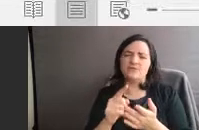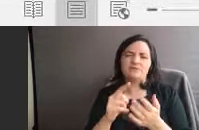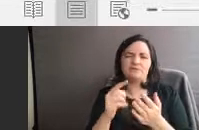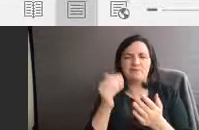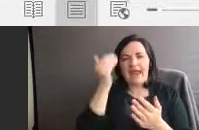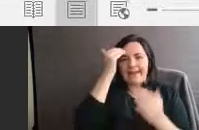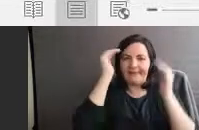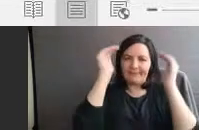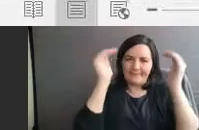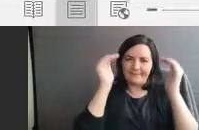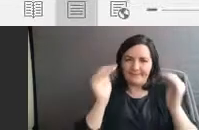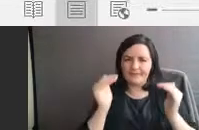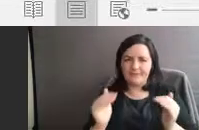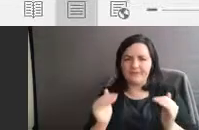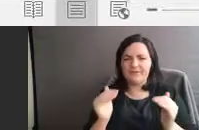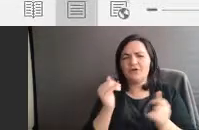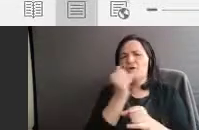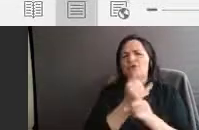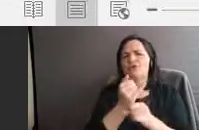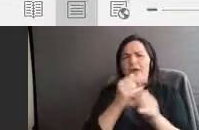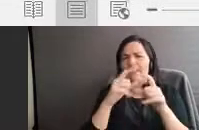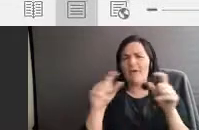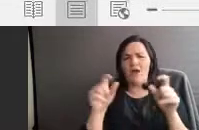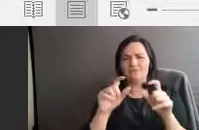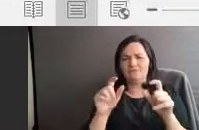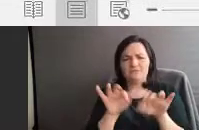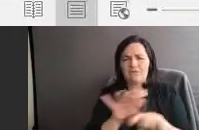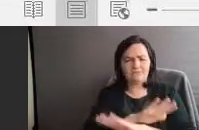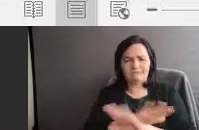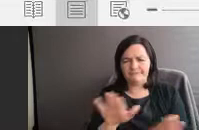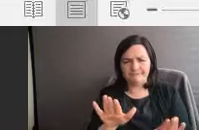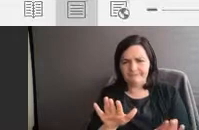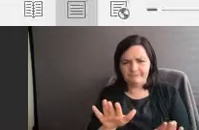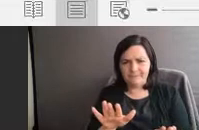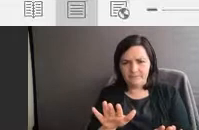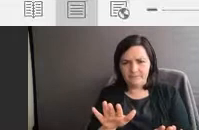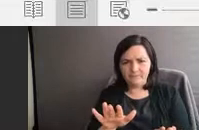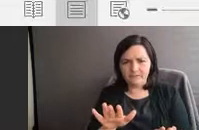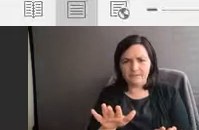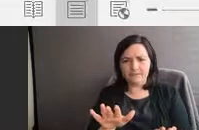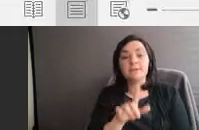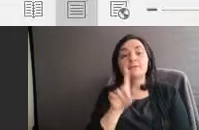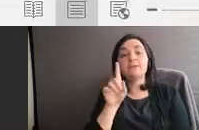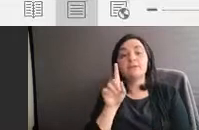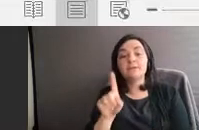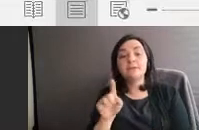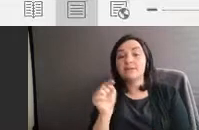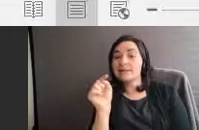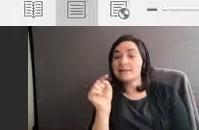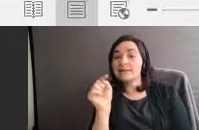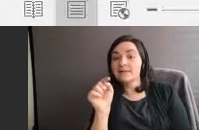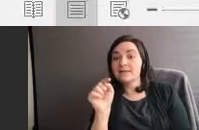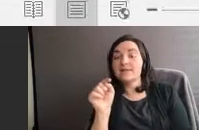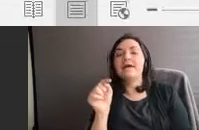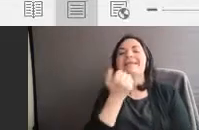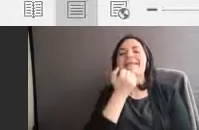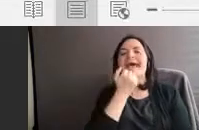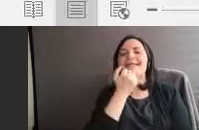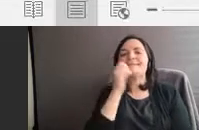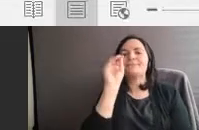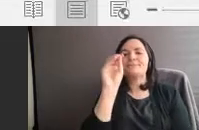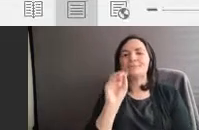headings. So ignore all the grey bits. Don't put any words in any of these grey bits. But here, I want you to put some dates in. You